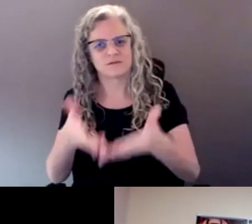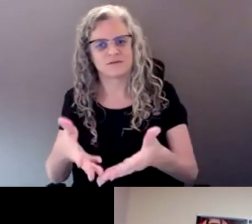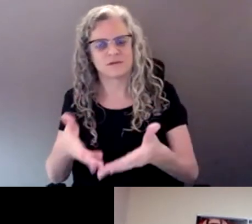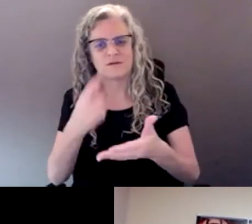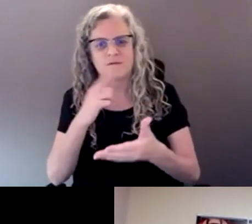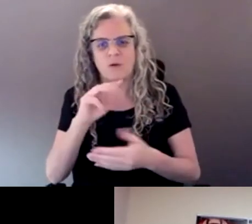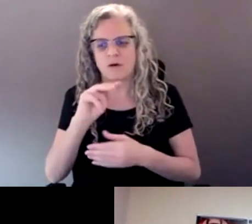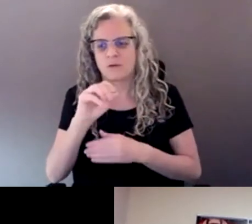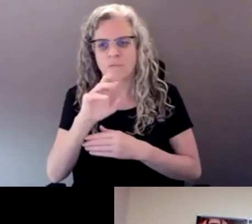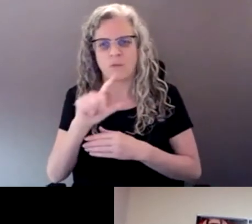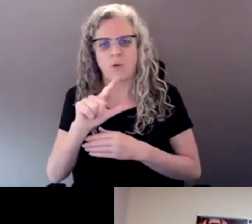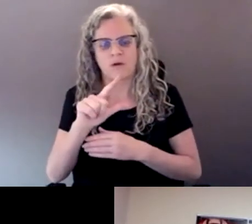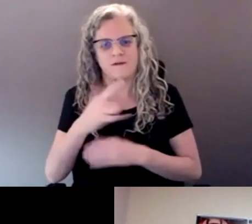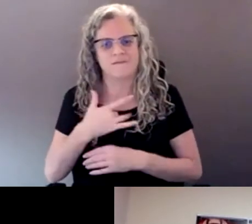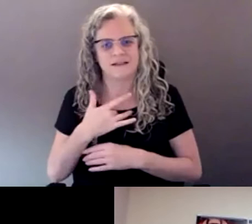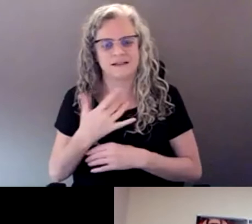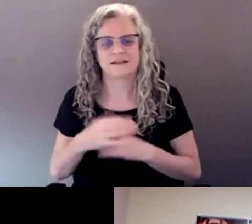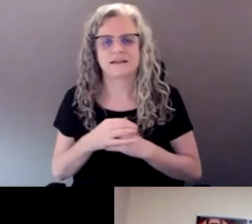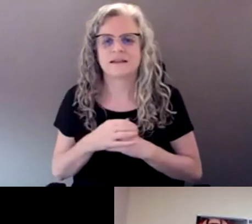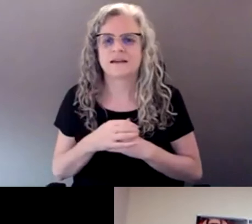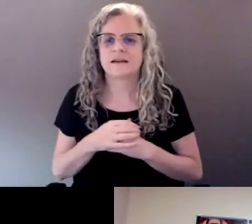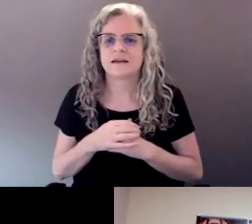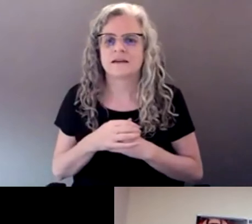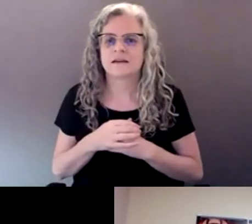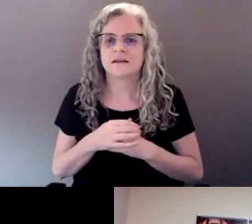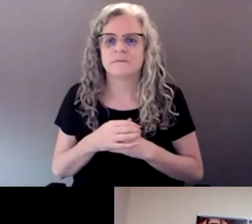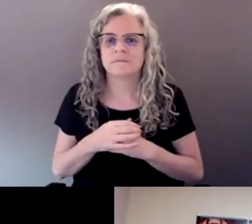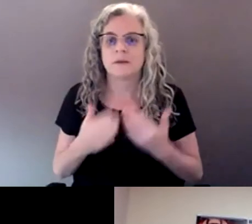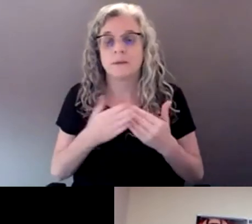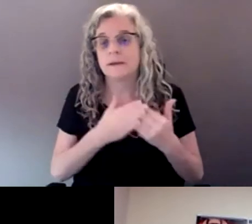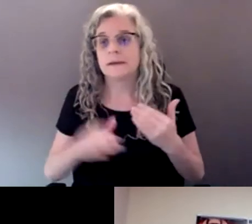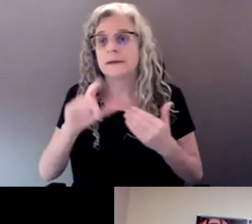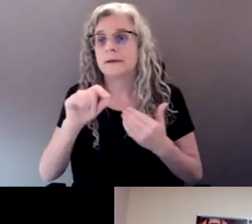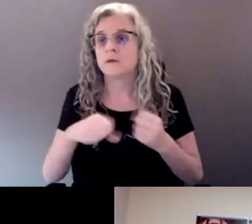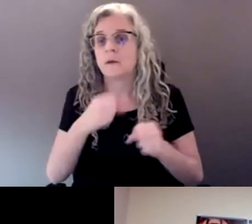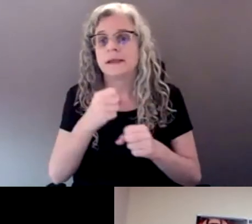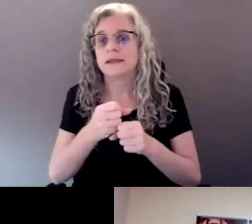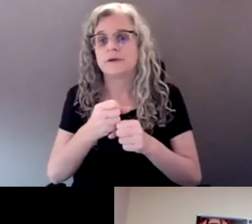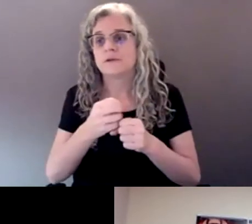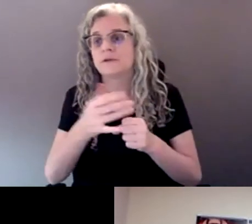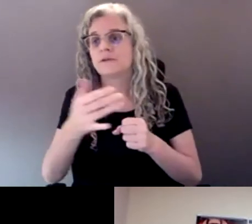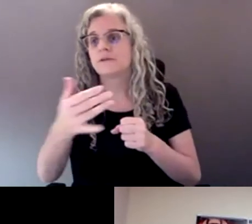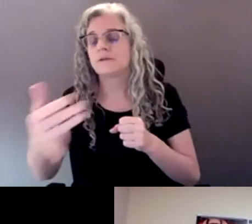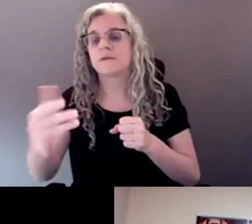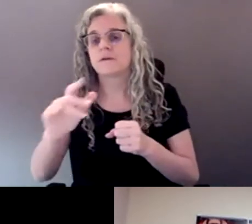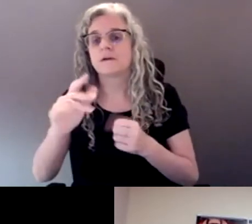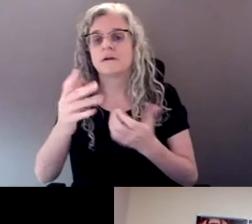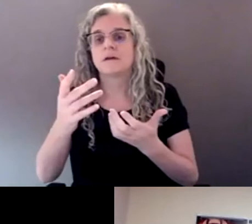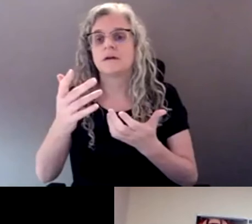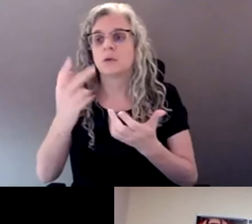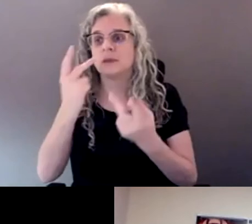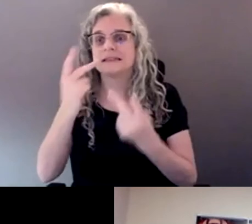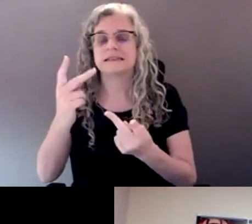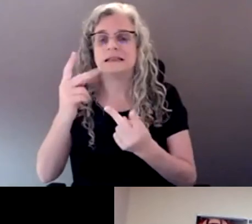if the outcome of the next 20 years of history were the murder of all of the